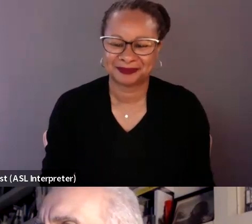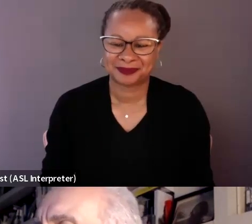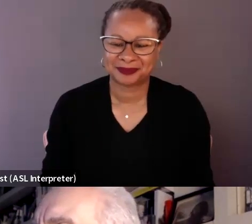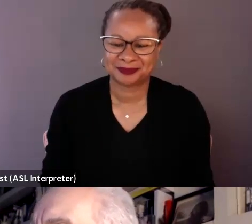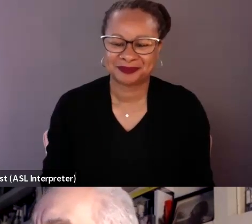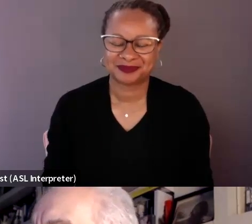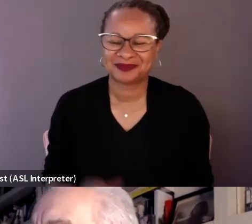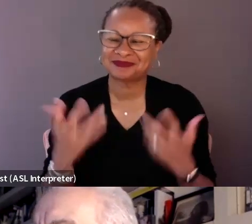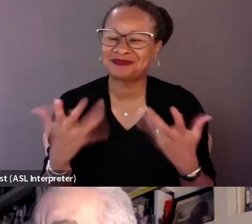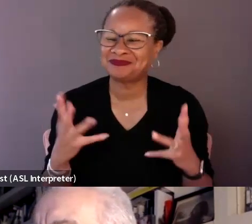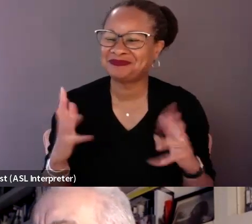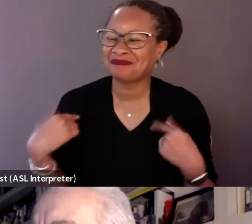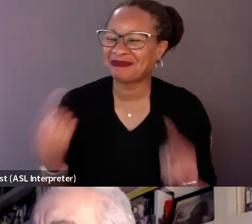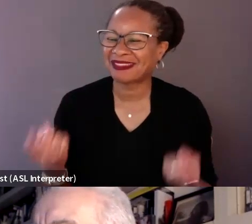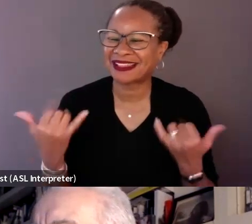already.